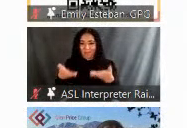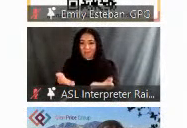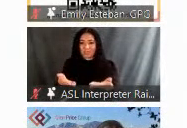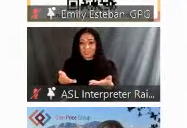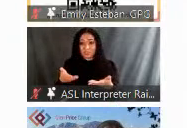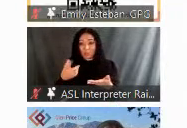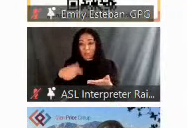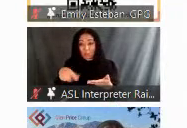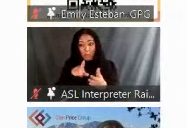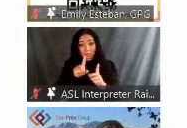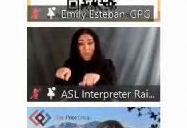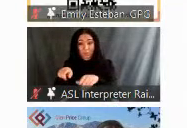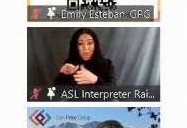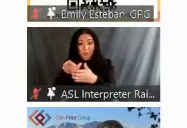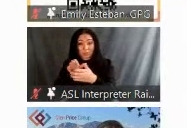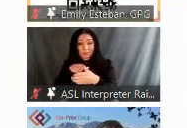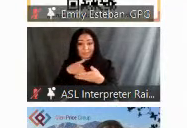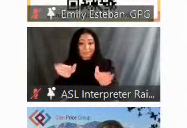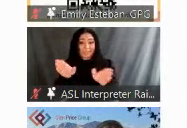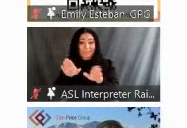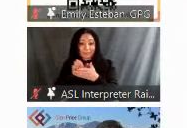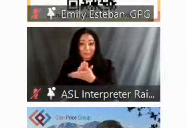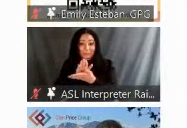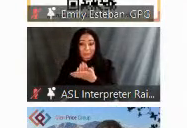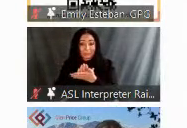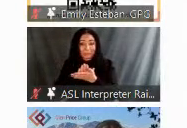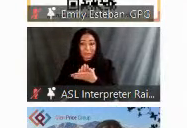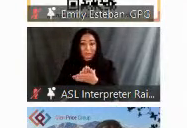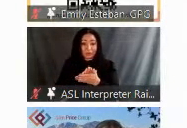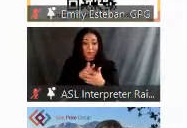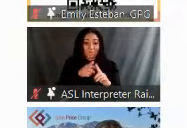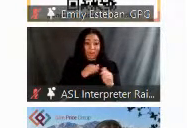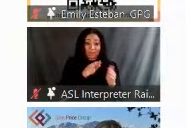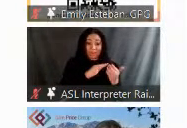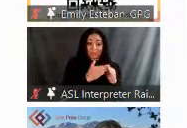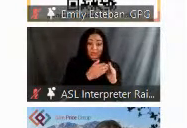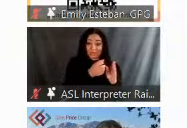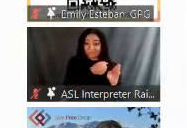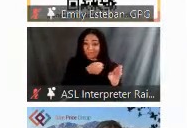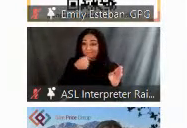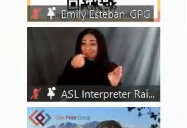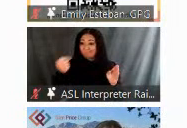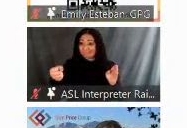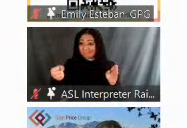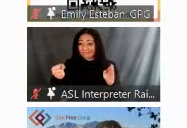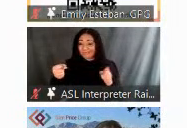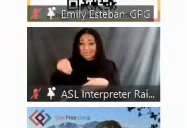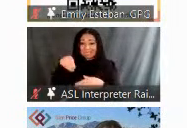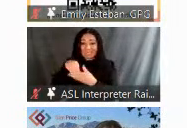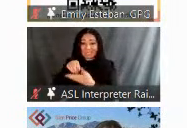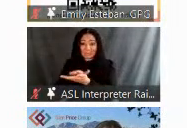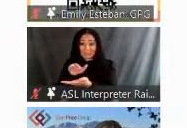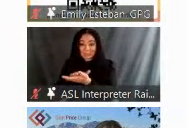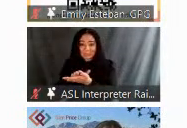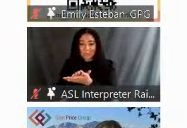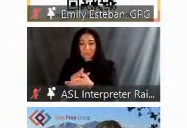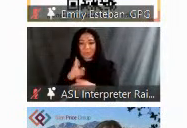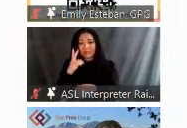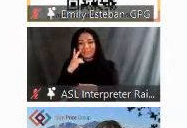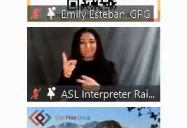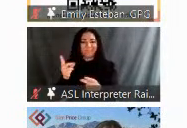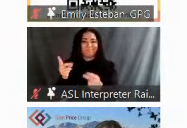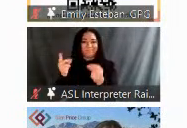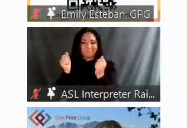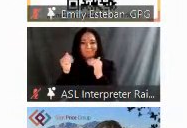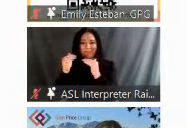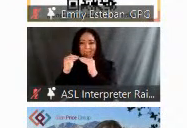when we hand them from the community to the school, we can see the inequity right there, because that child that comes